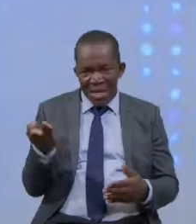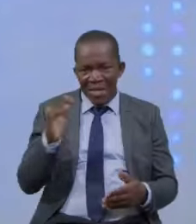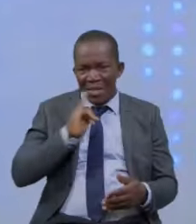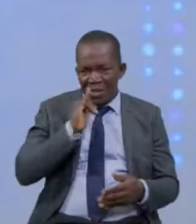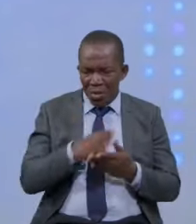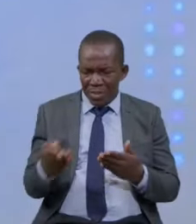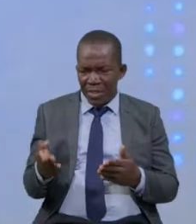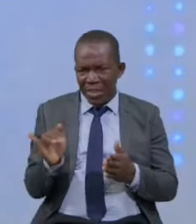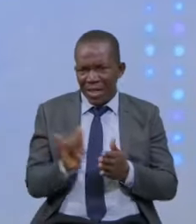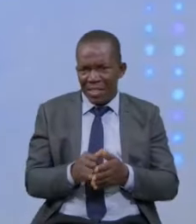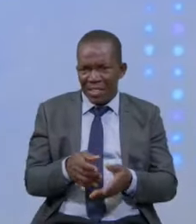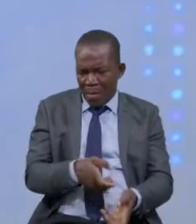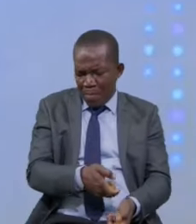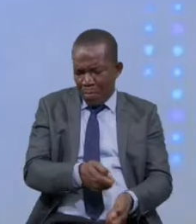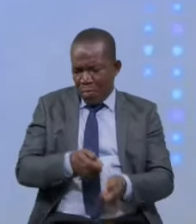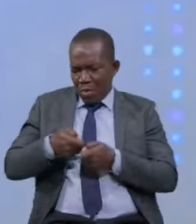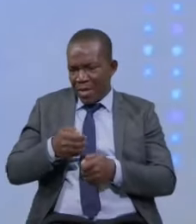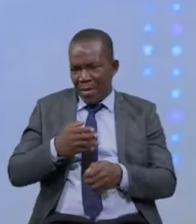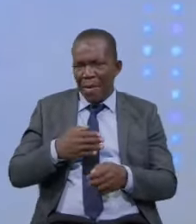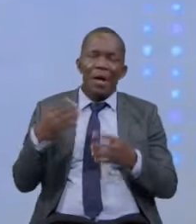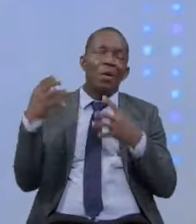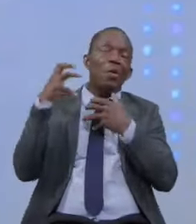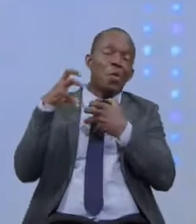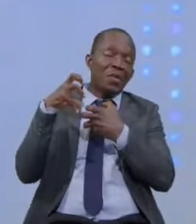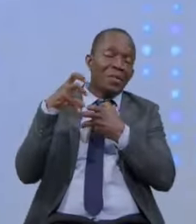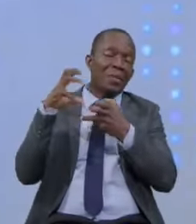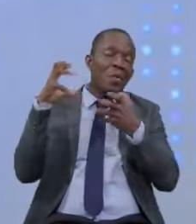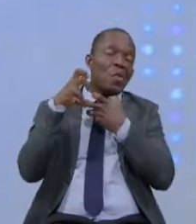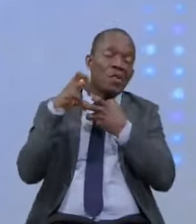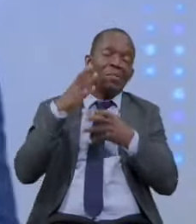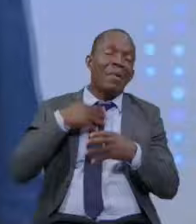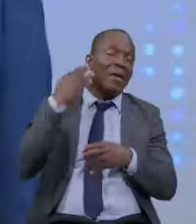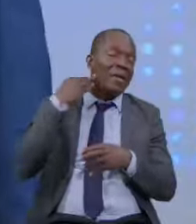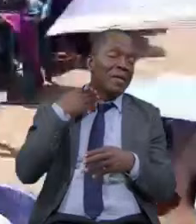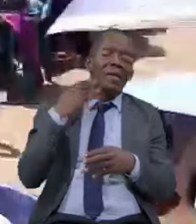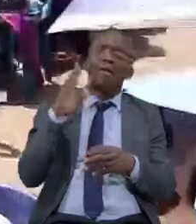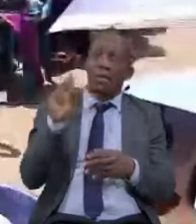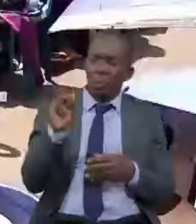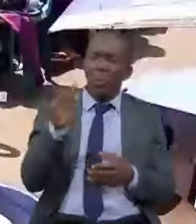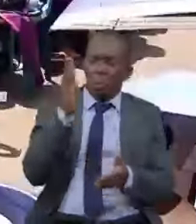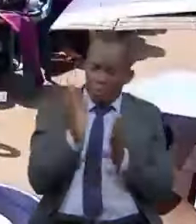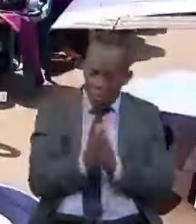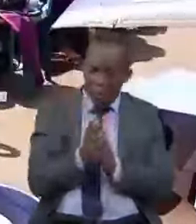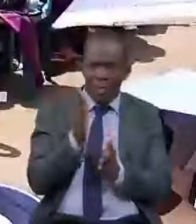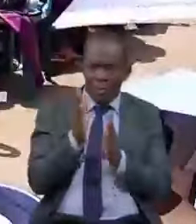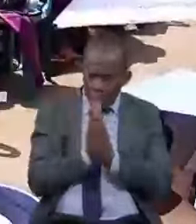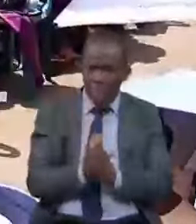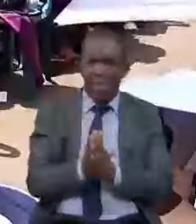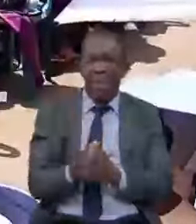pulling my nerve and my muscle there. Pray, you will overcome. Yeah. I